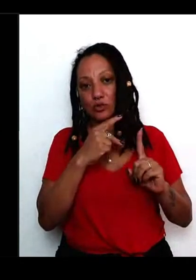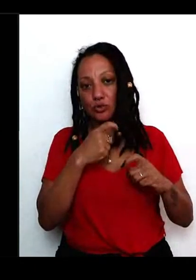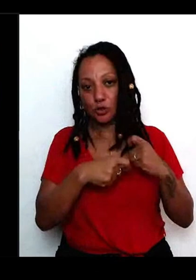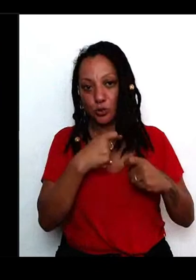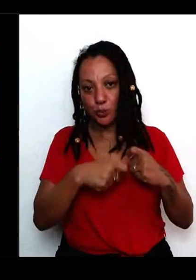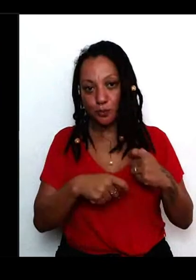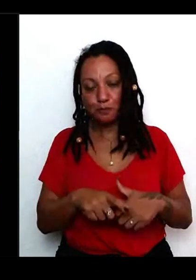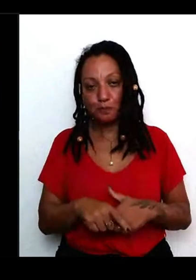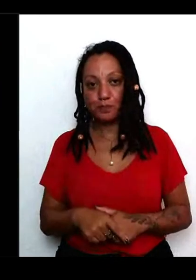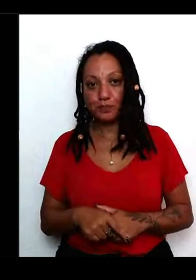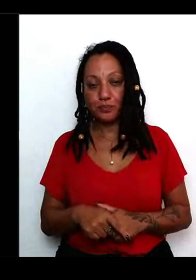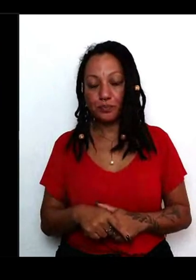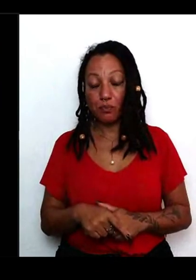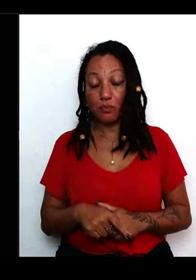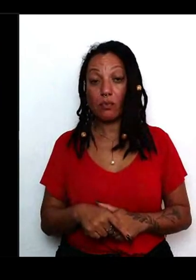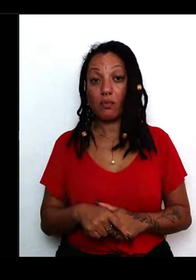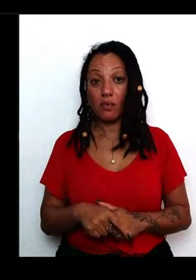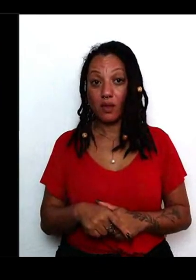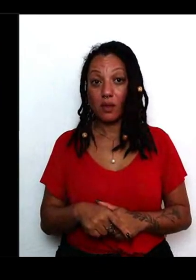2011.